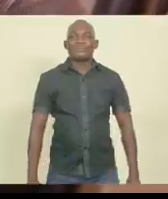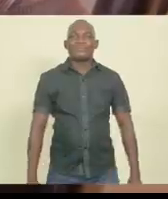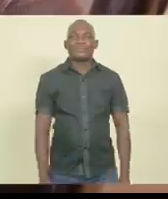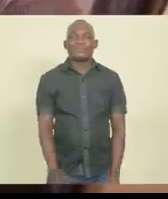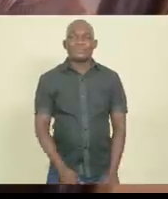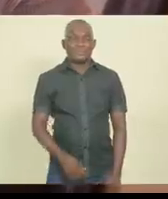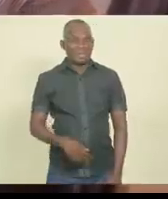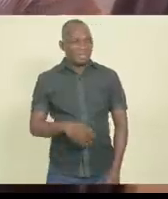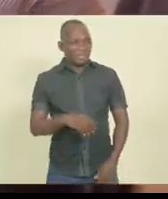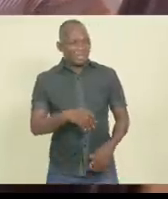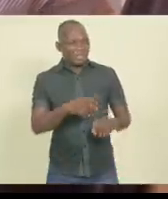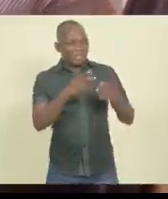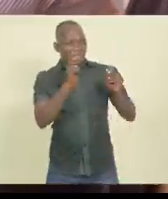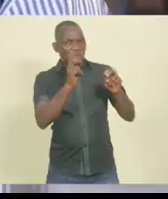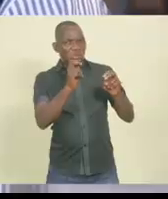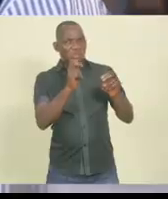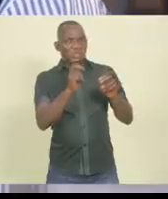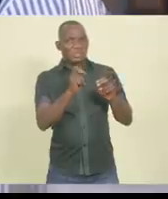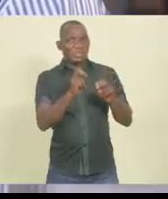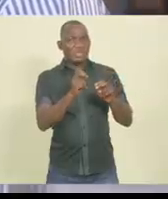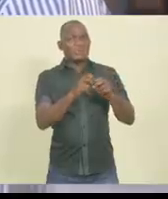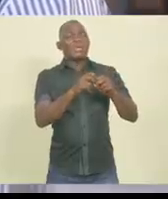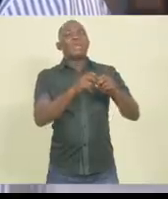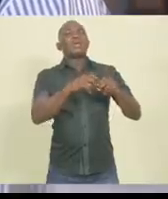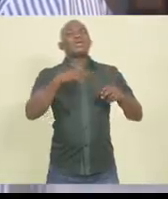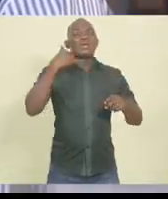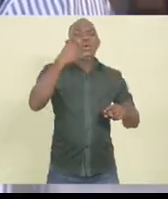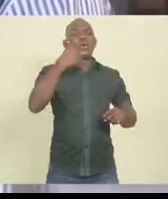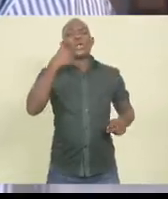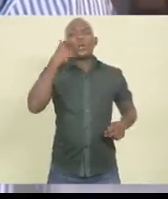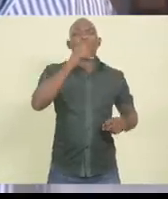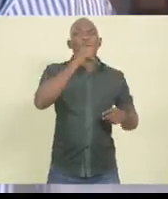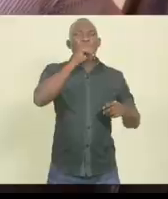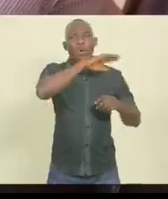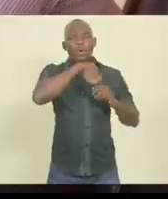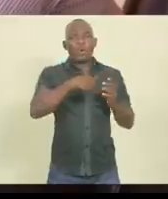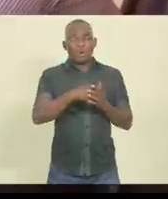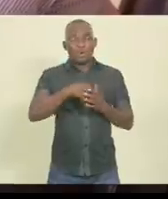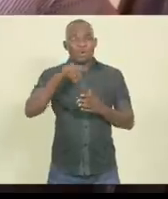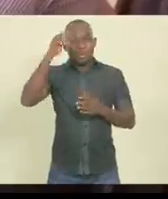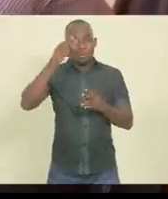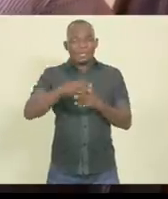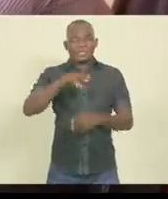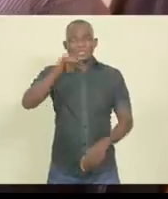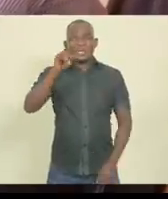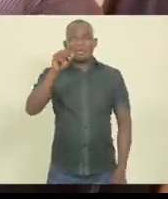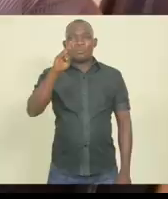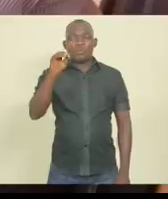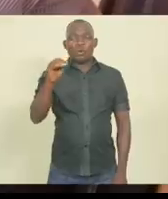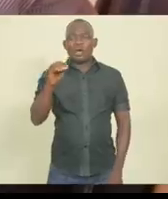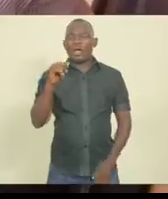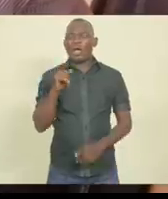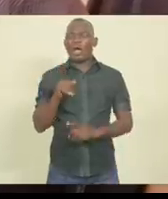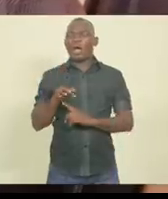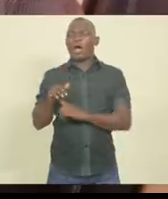Are you sure about this? I called all the contacts, and indeed, there's a jumbo. He's very popular in the underground